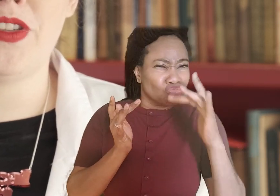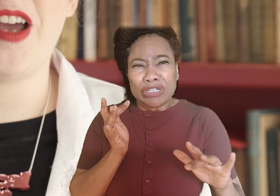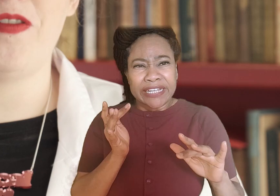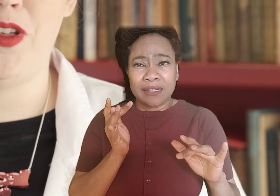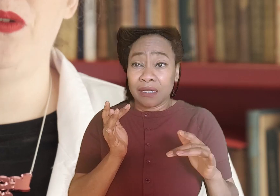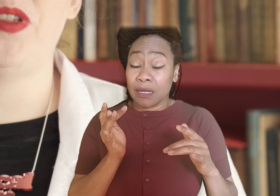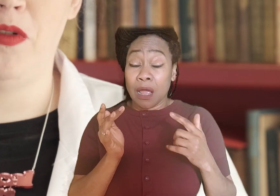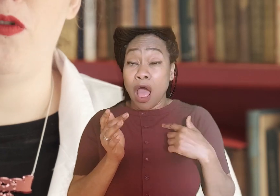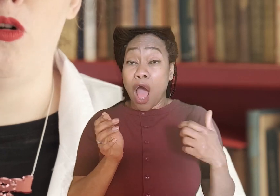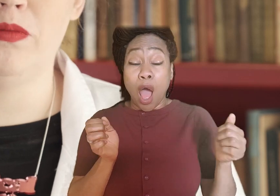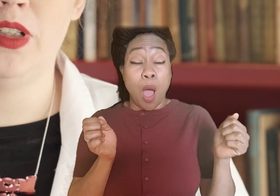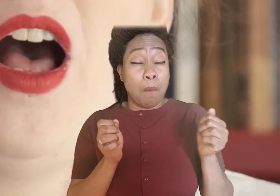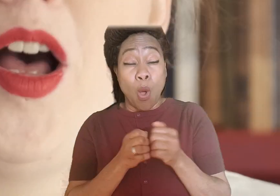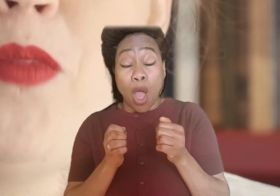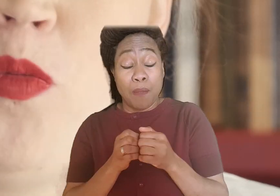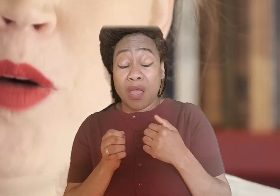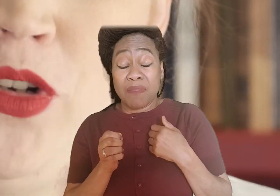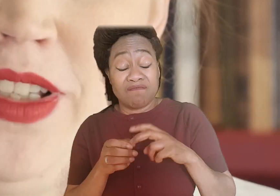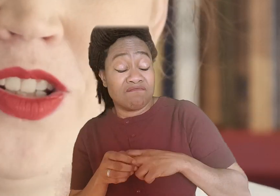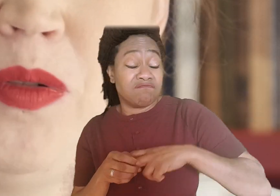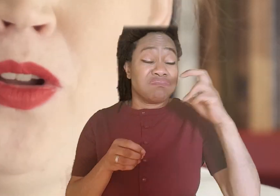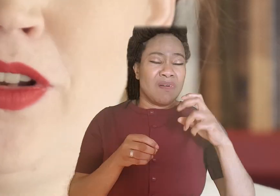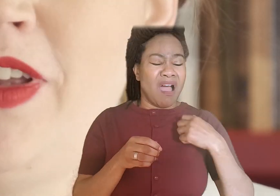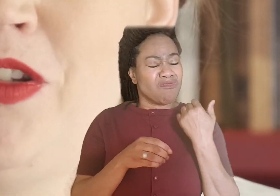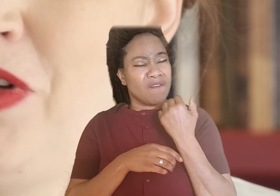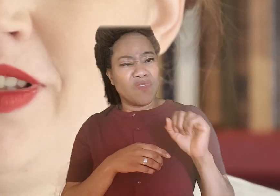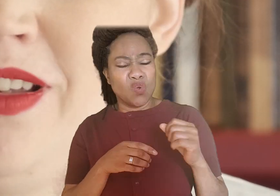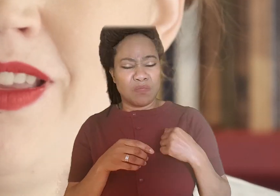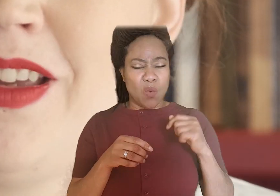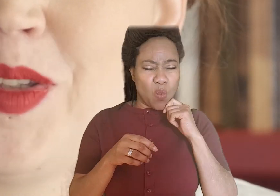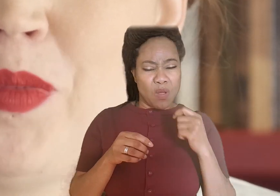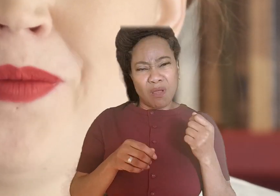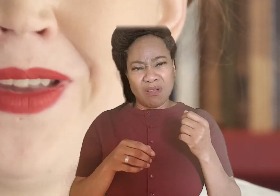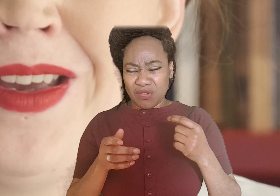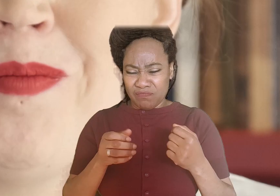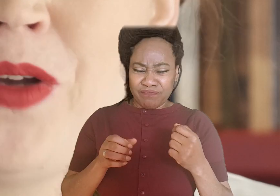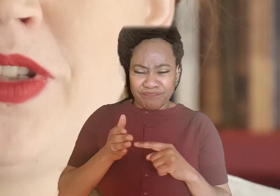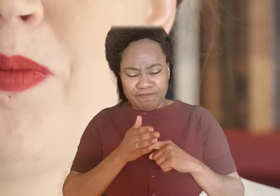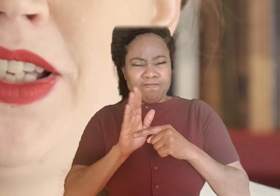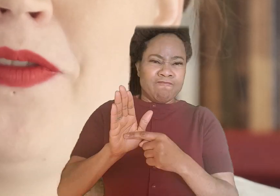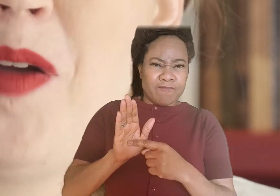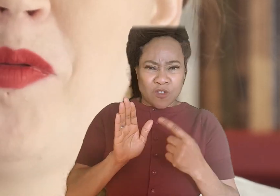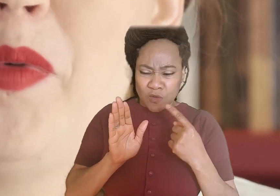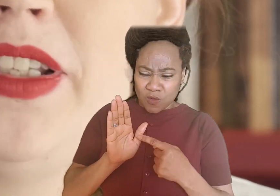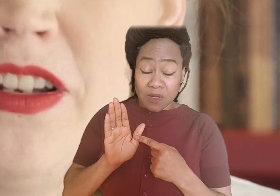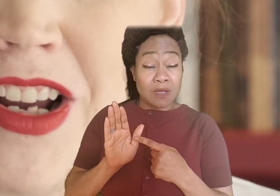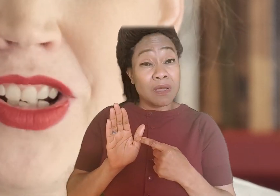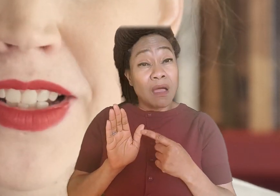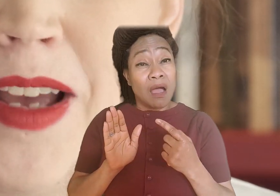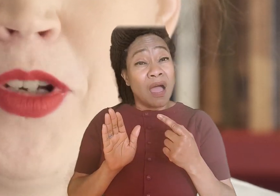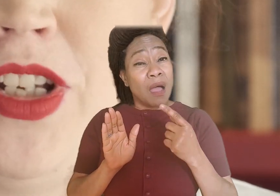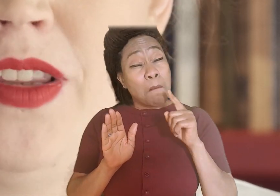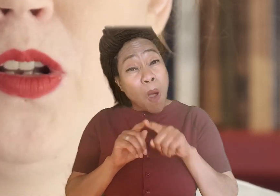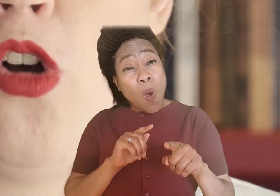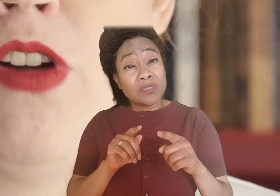referral because I refused to perform. Our mobile bodies can do a lot of interesting things, but most displays of hypermobility are